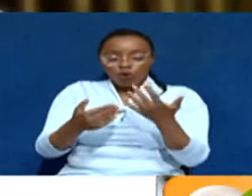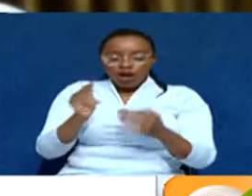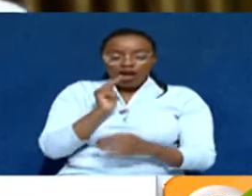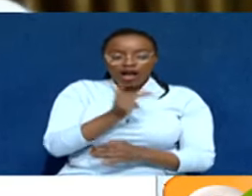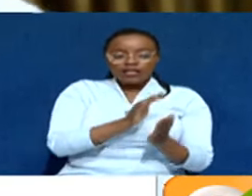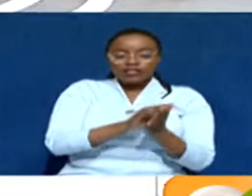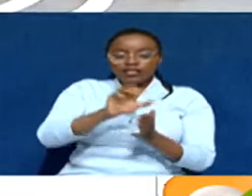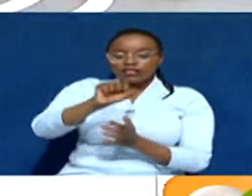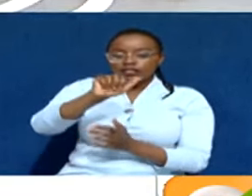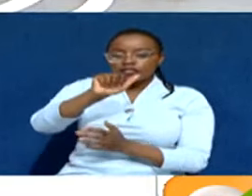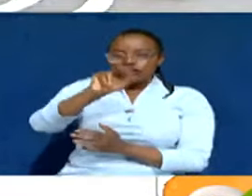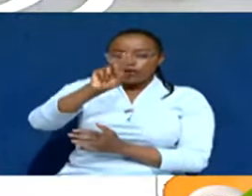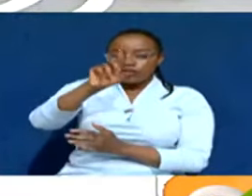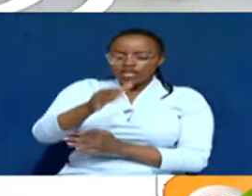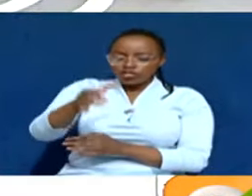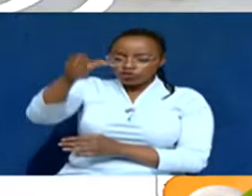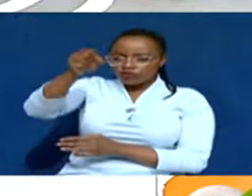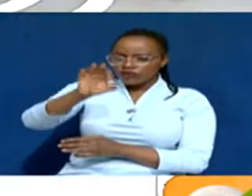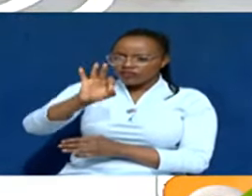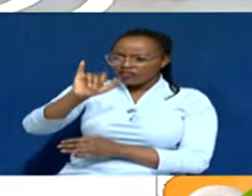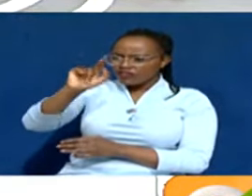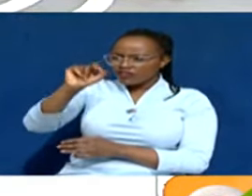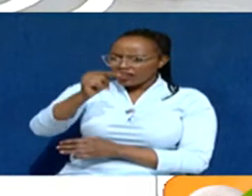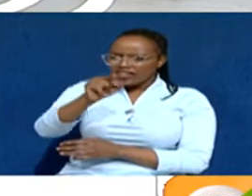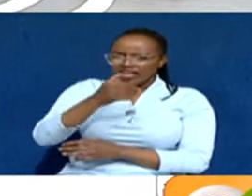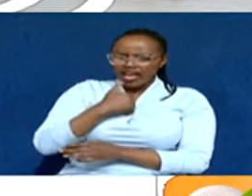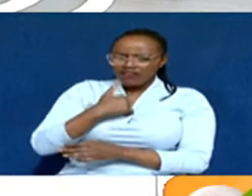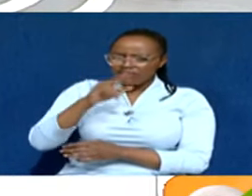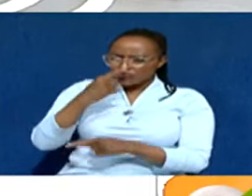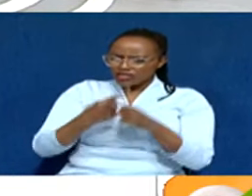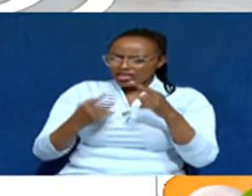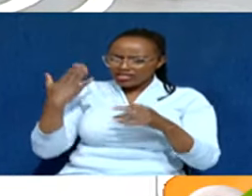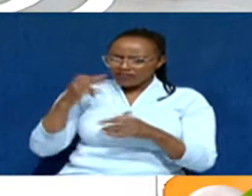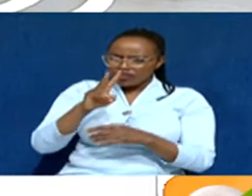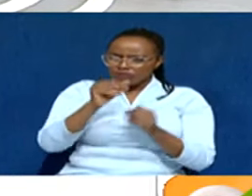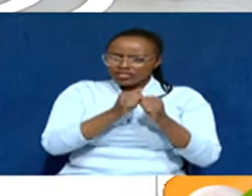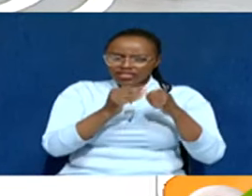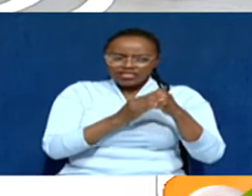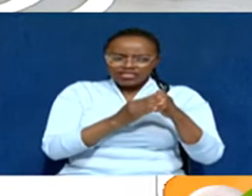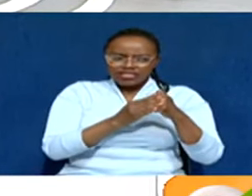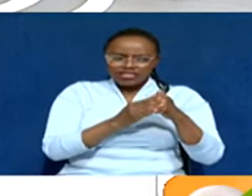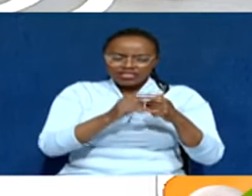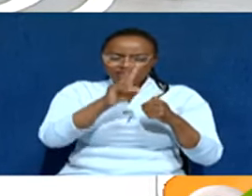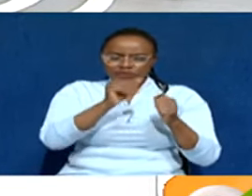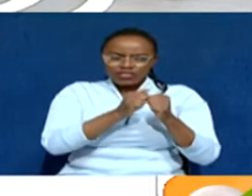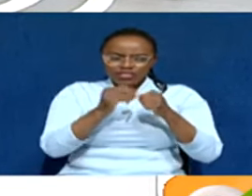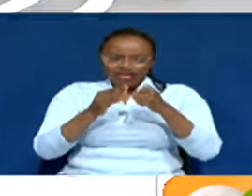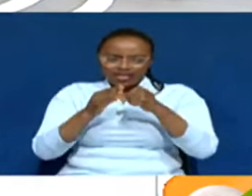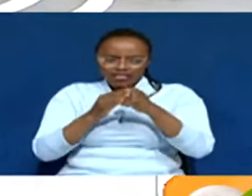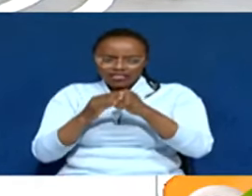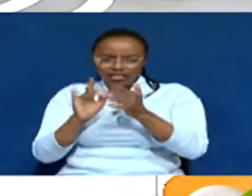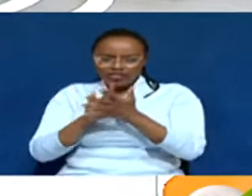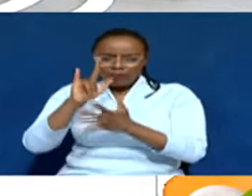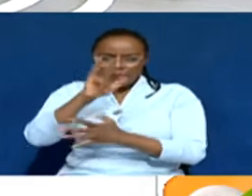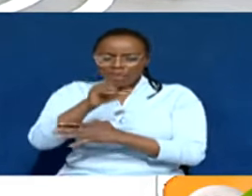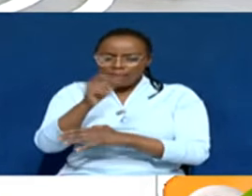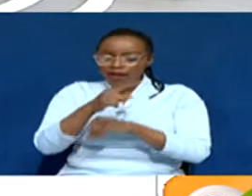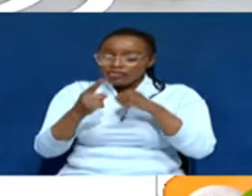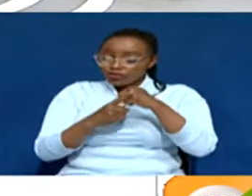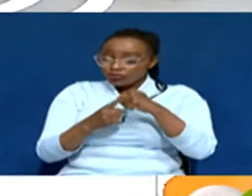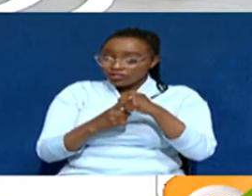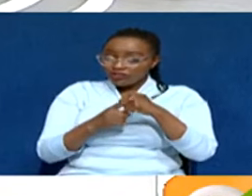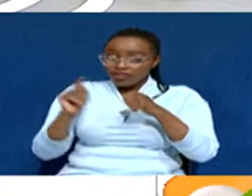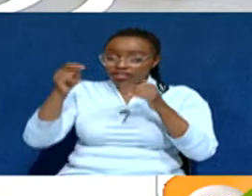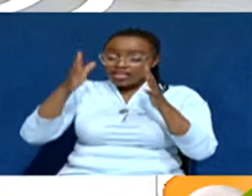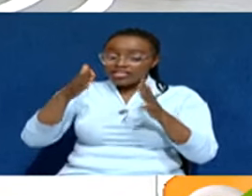and Saudi Arabia. Okay, stand by, CS. Faith, you only there, what, 2 years ago, right? 2019? 2019, I came back on June. And the